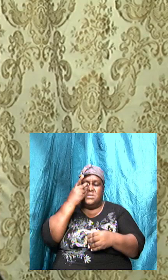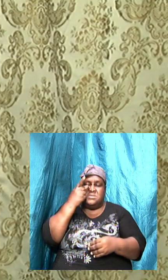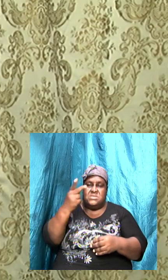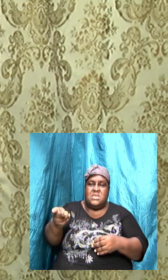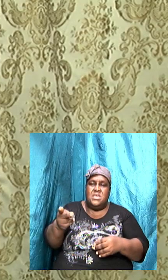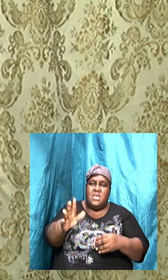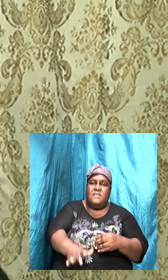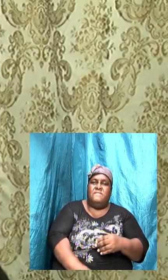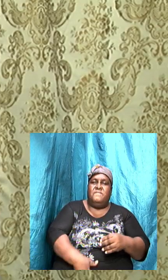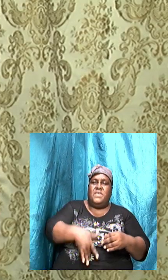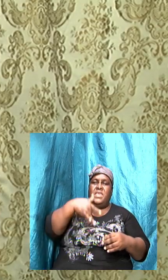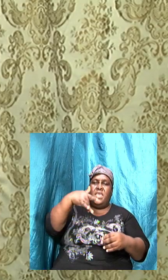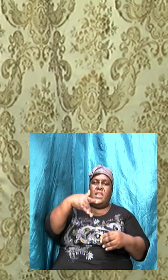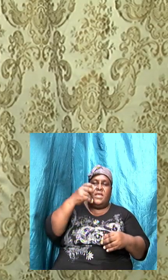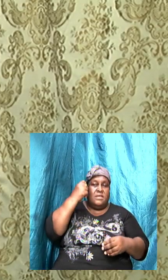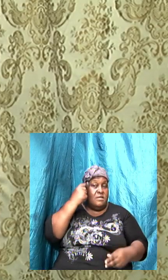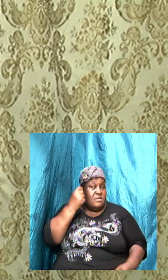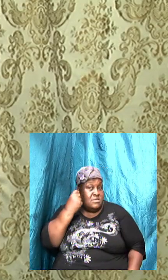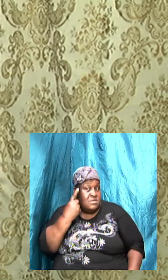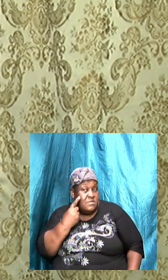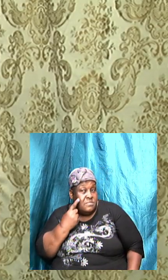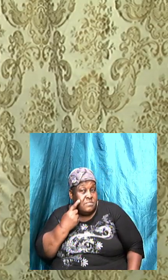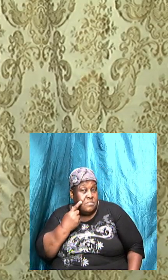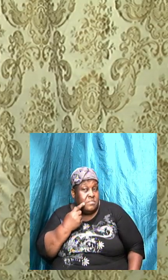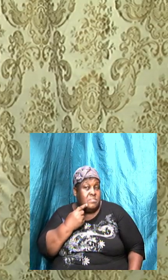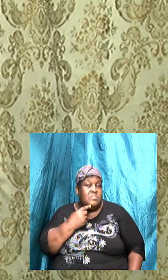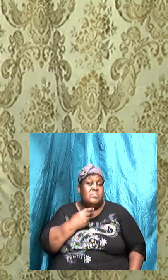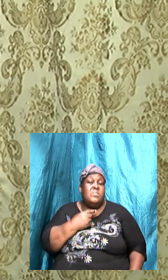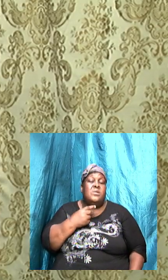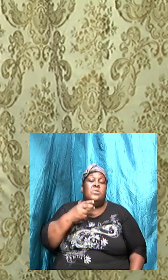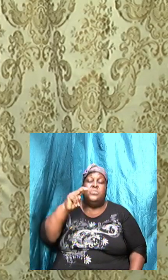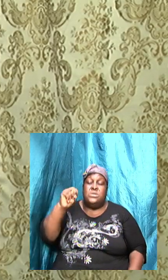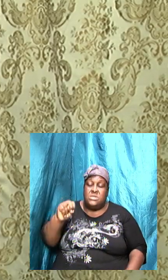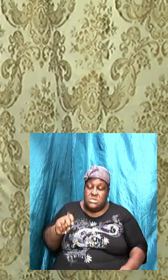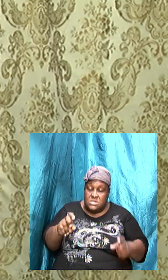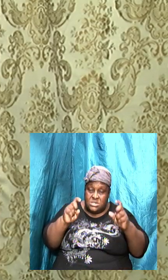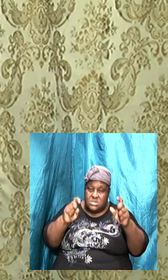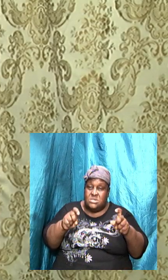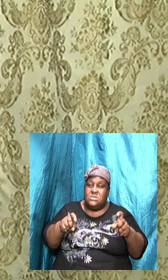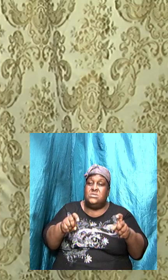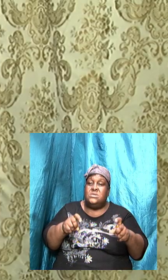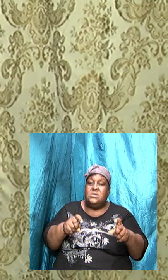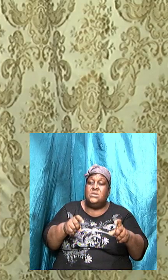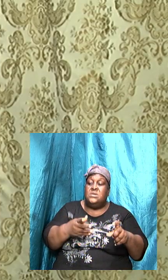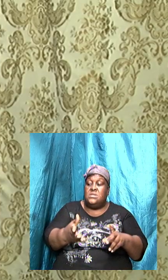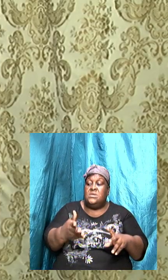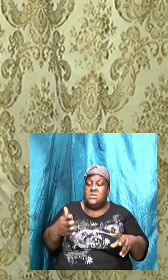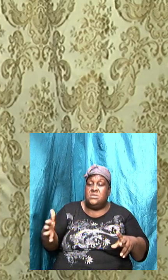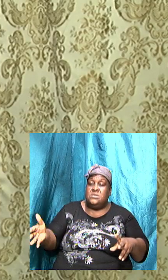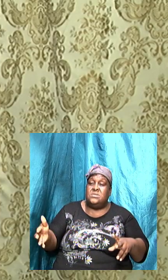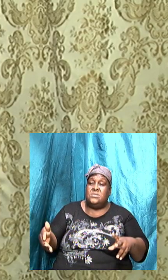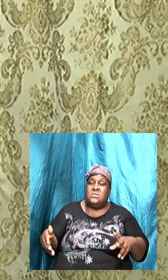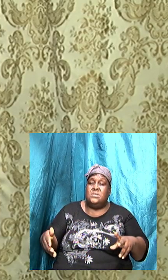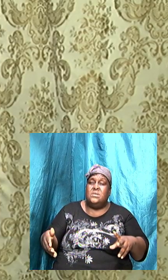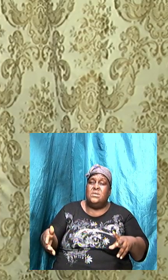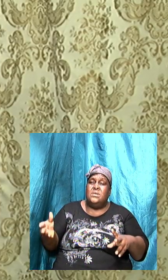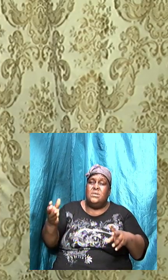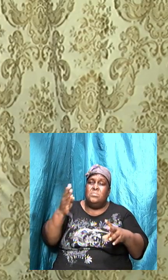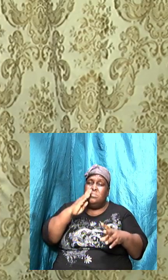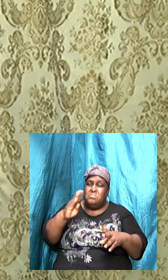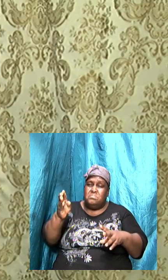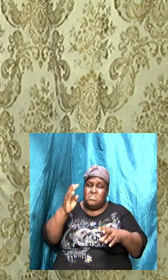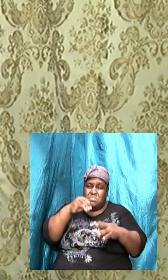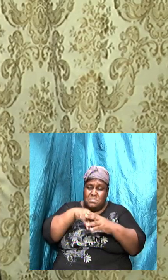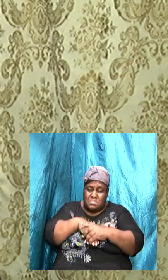can feel and can understand. We need this thing to sear right into our very